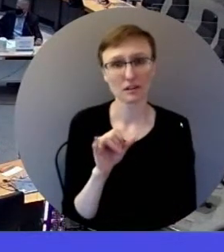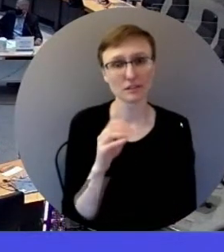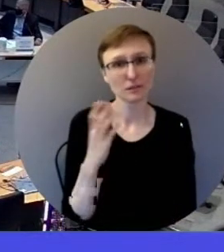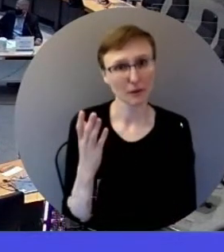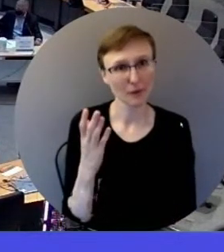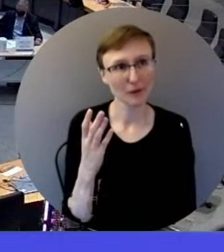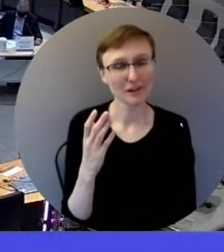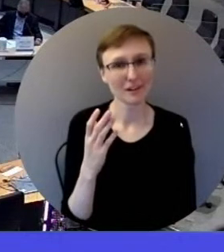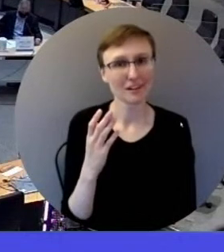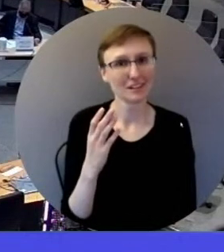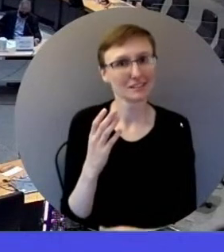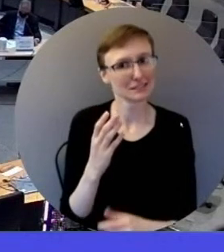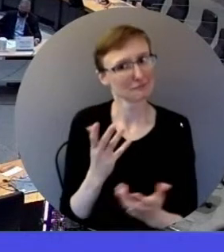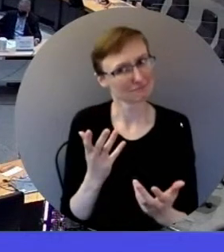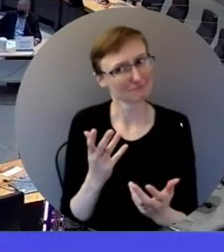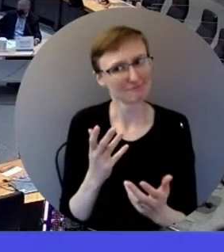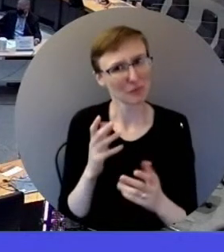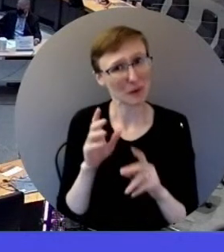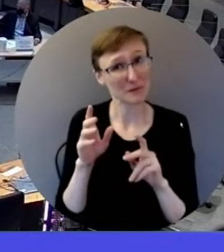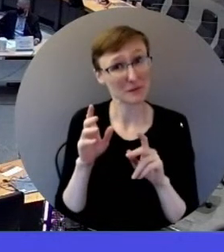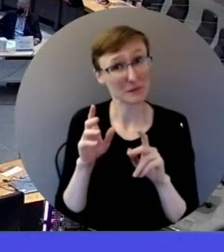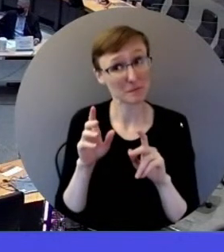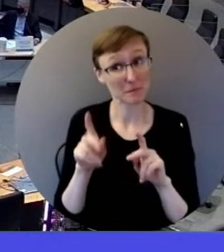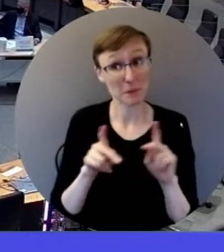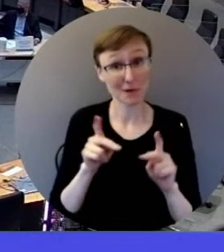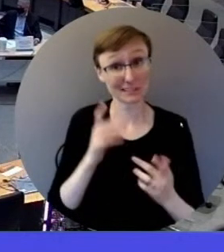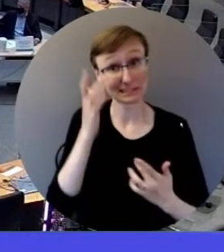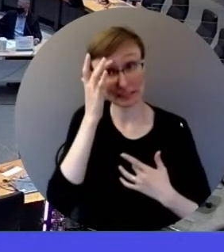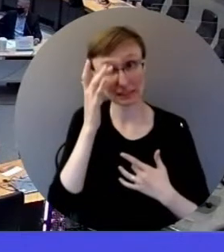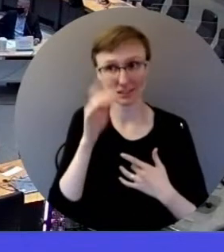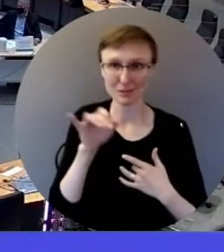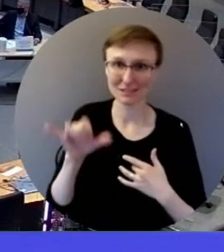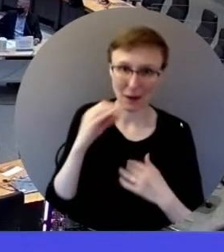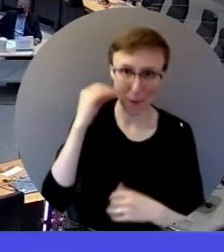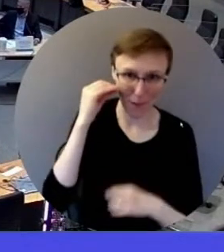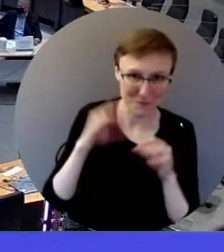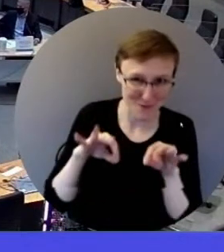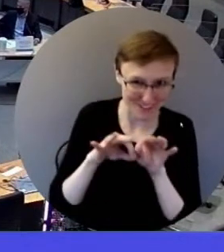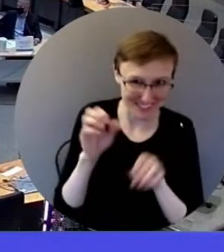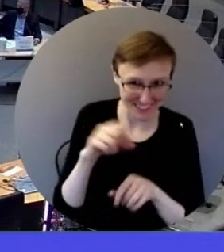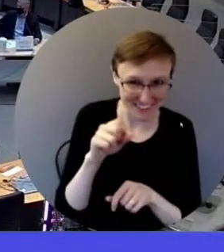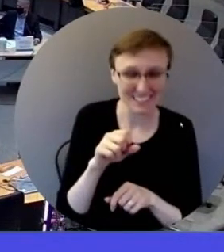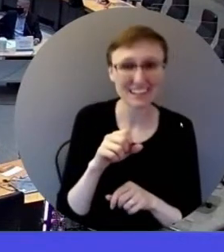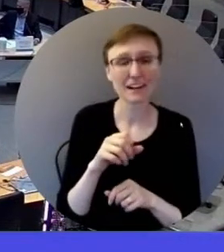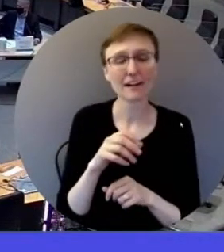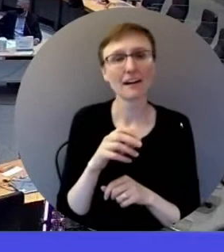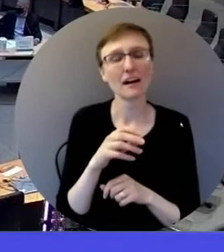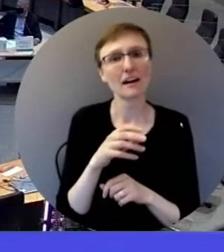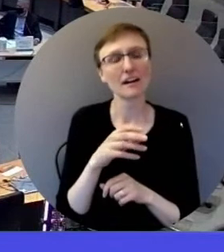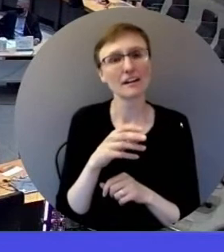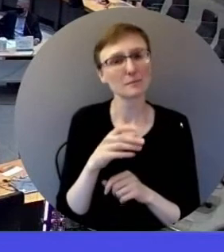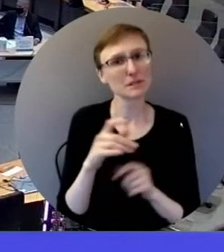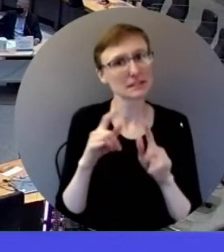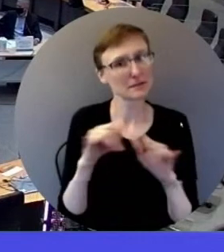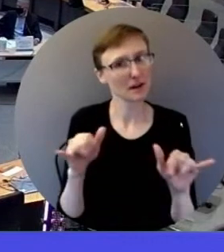when they're sick, we have new tools that we don't want to see an end to being able to prevent respiratory